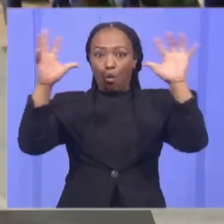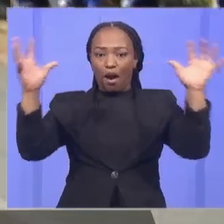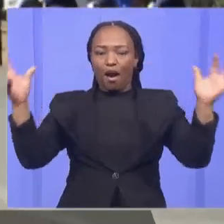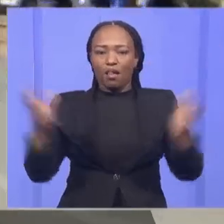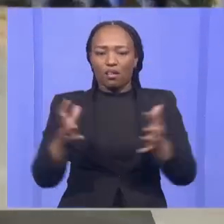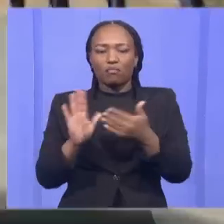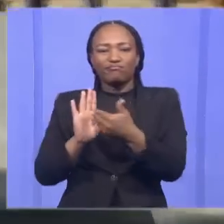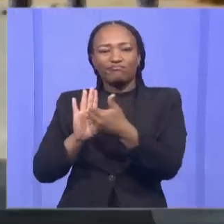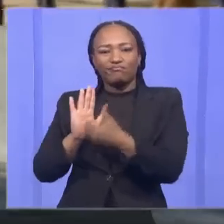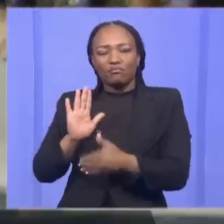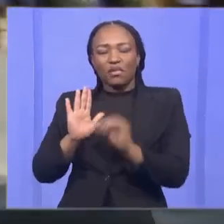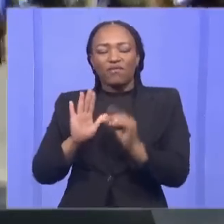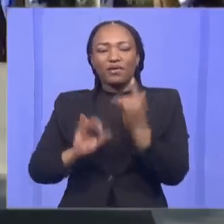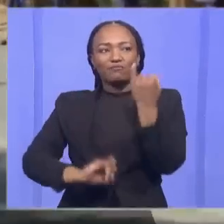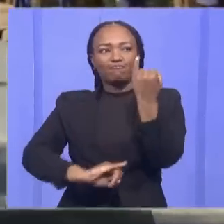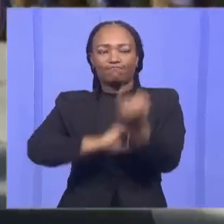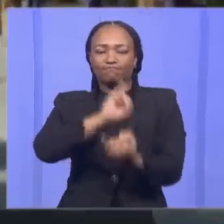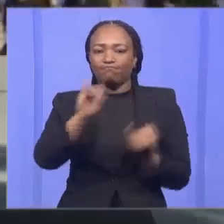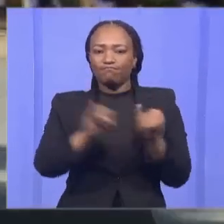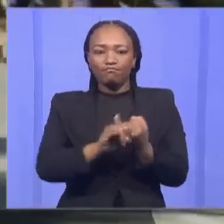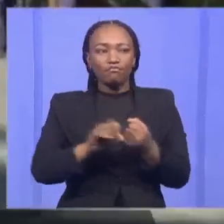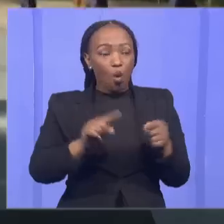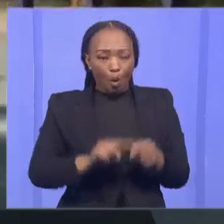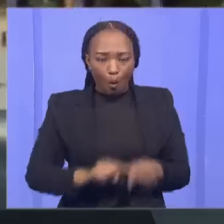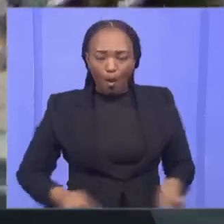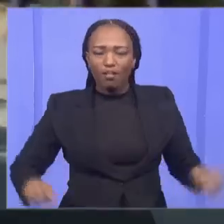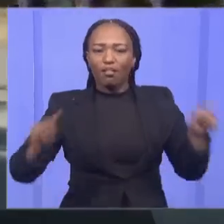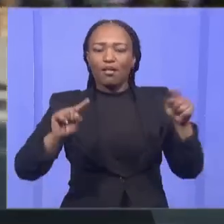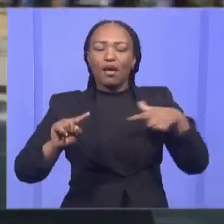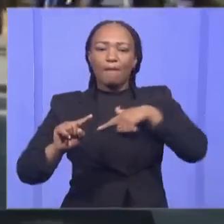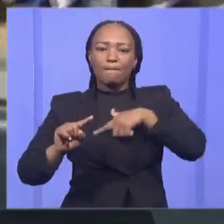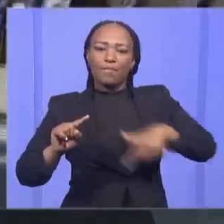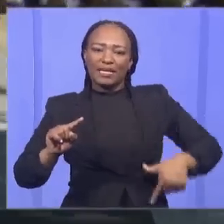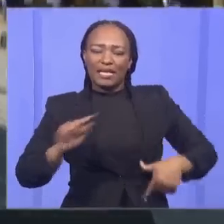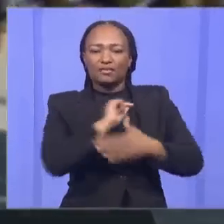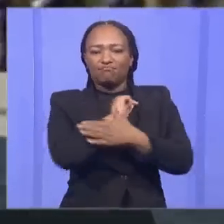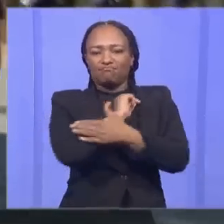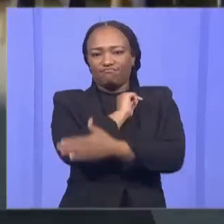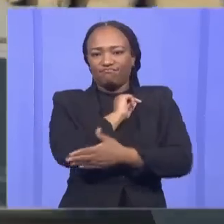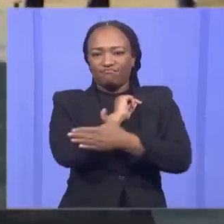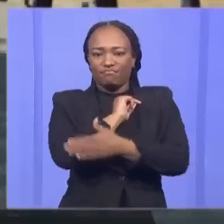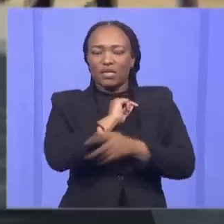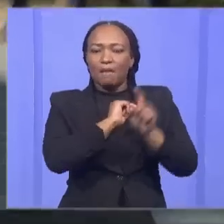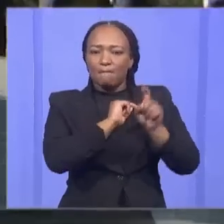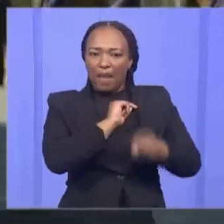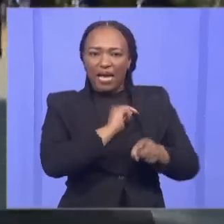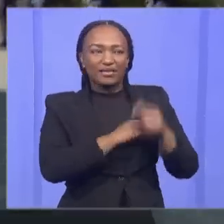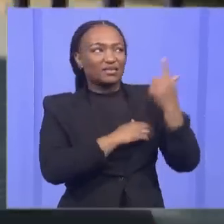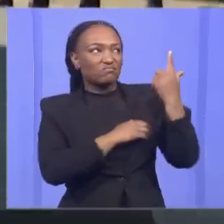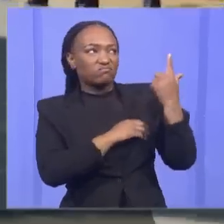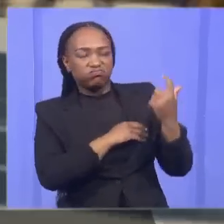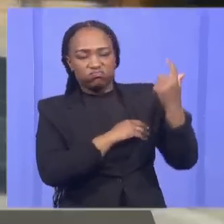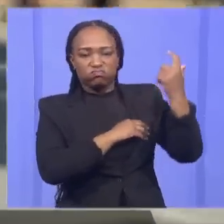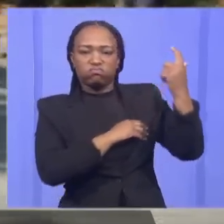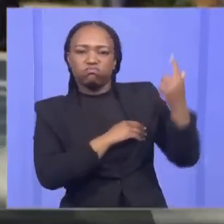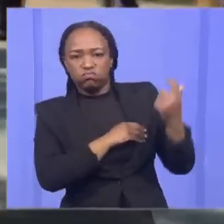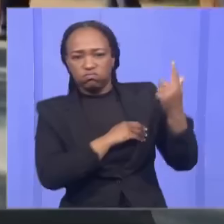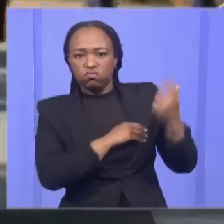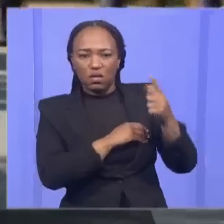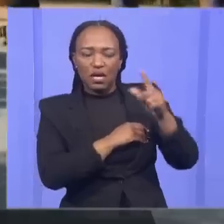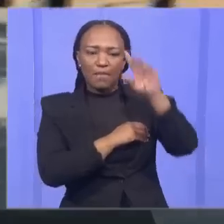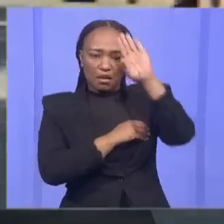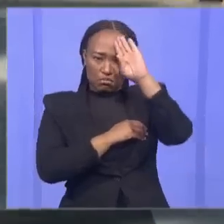of those international standards that heads of states now are accorded the 21 gun salute, which also